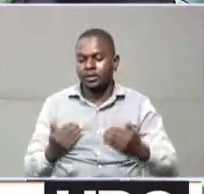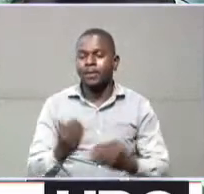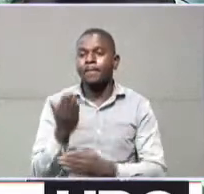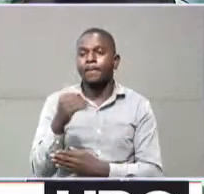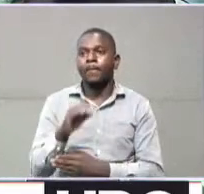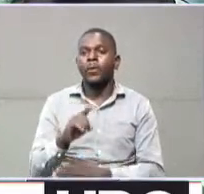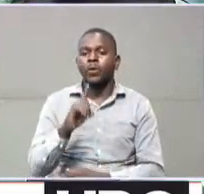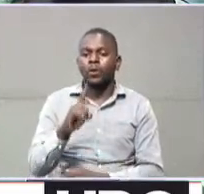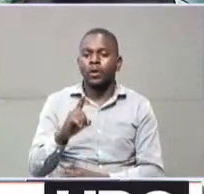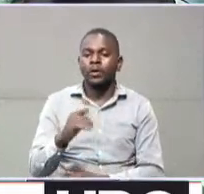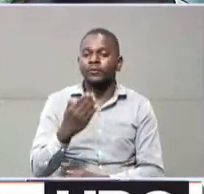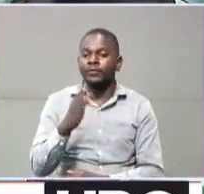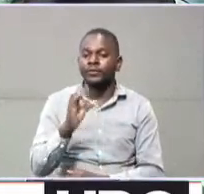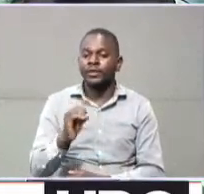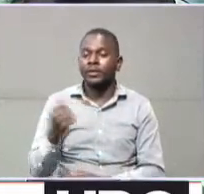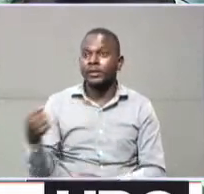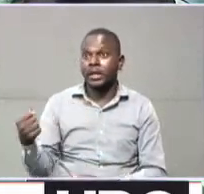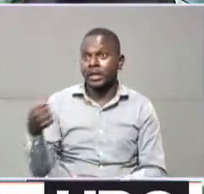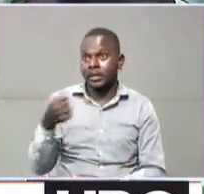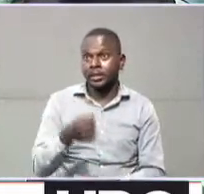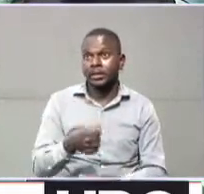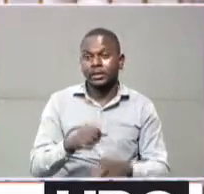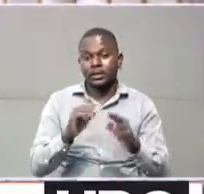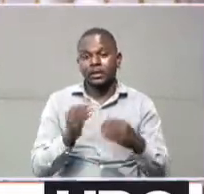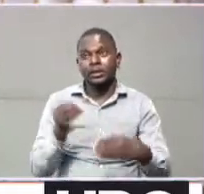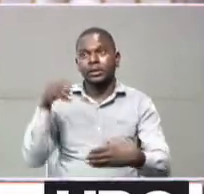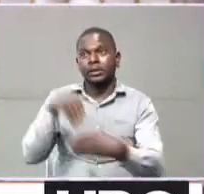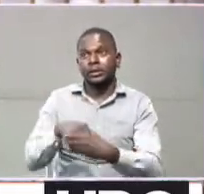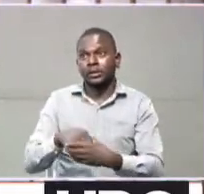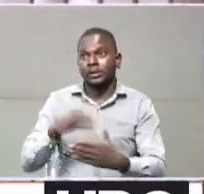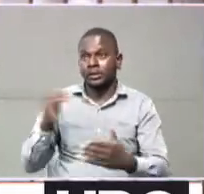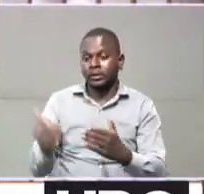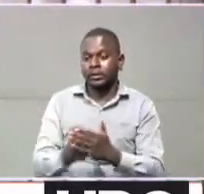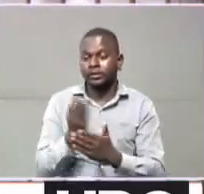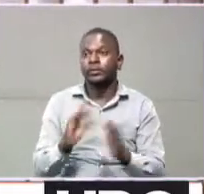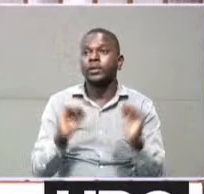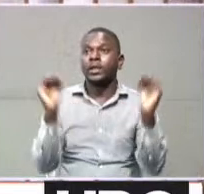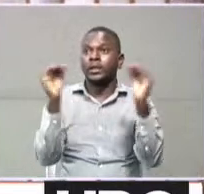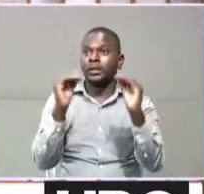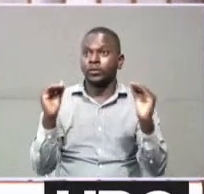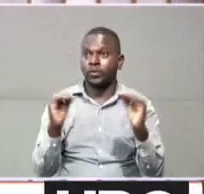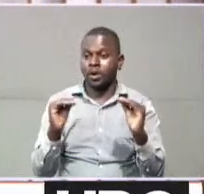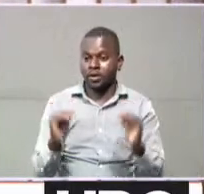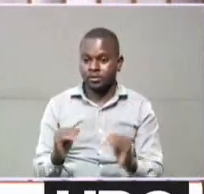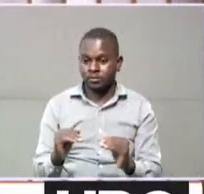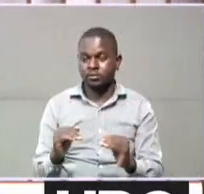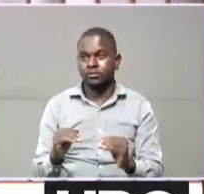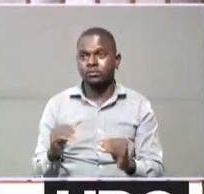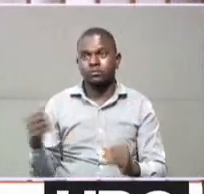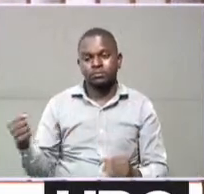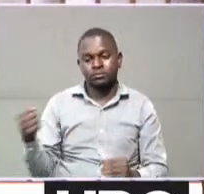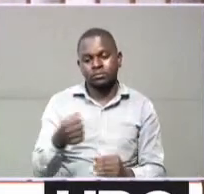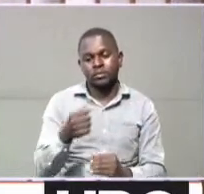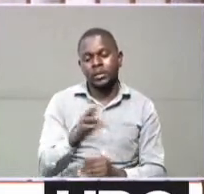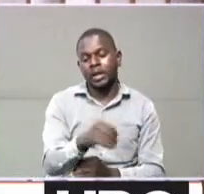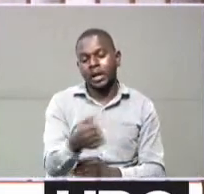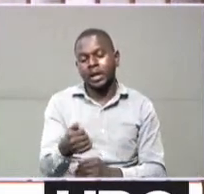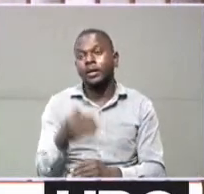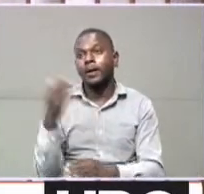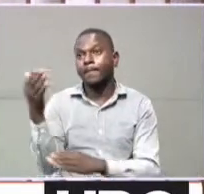150 employees who are not absorbed in the new structure have not been redeployed to other